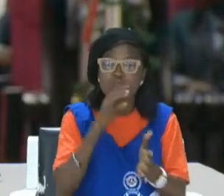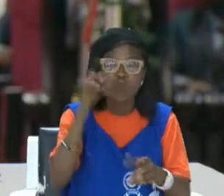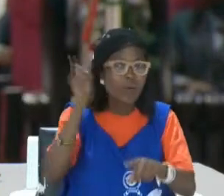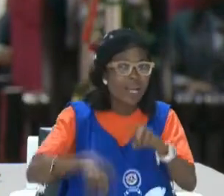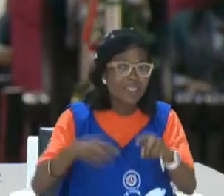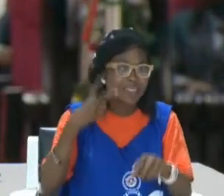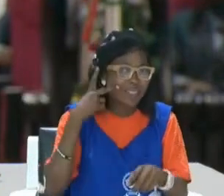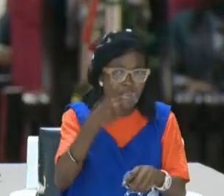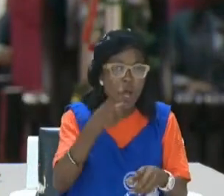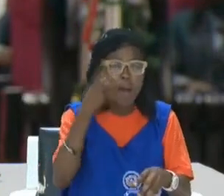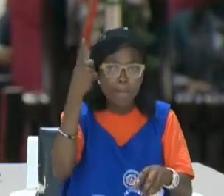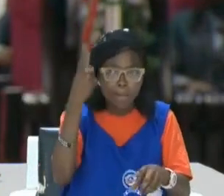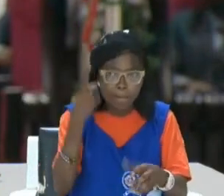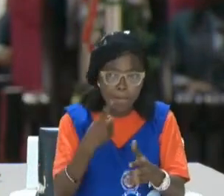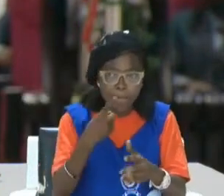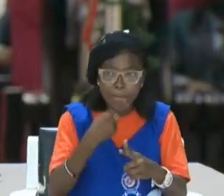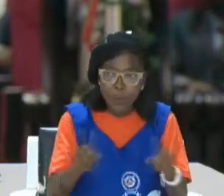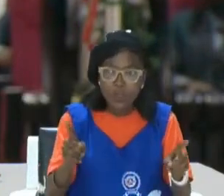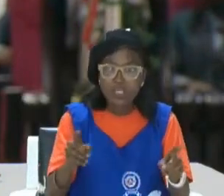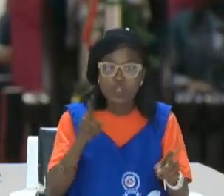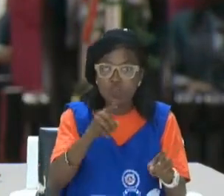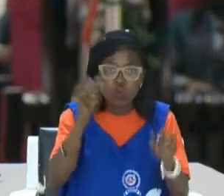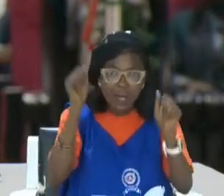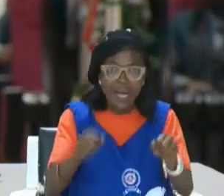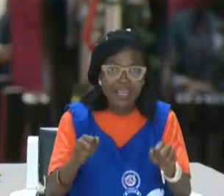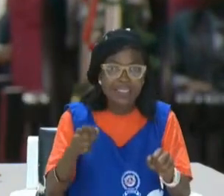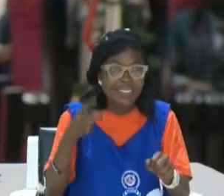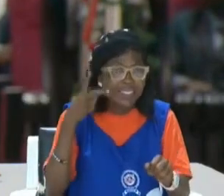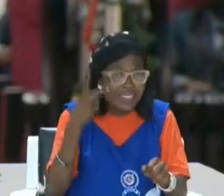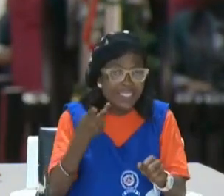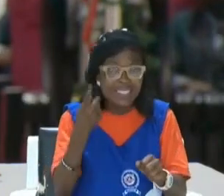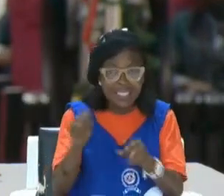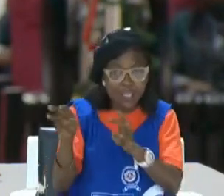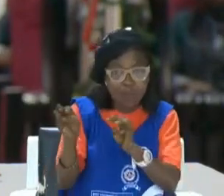but you can see its actions.